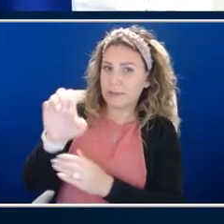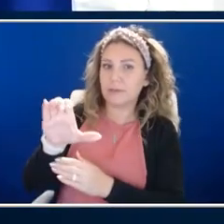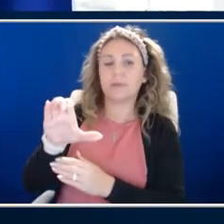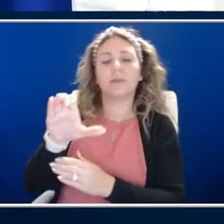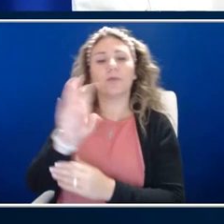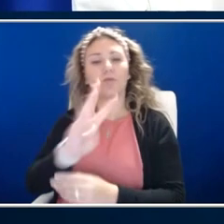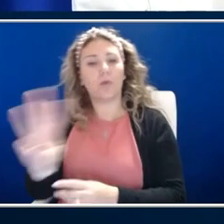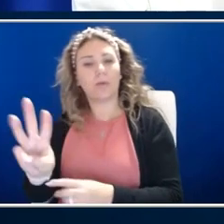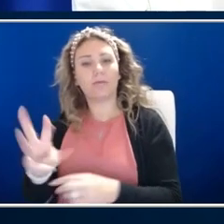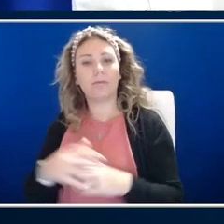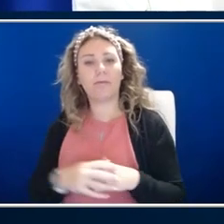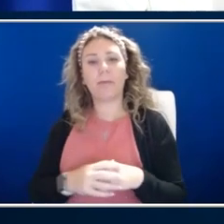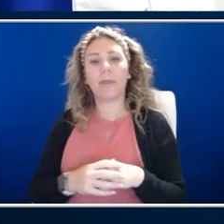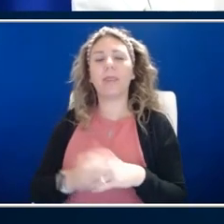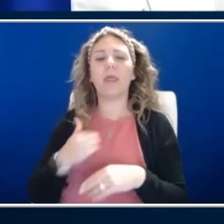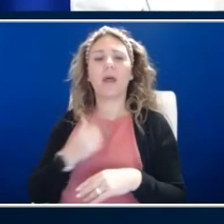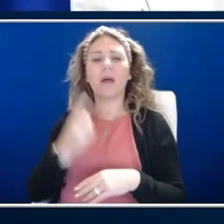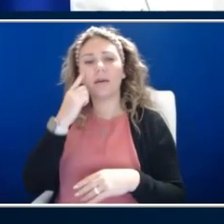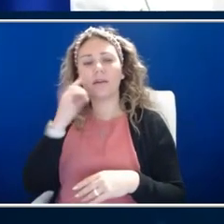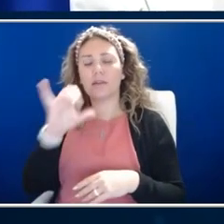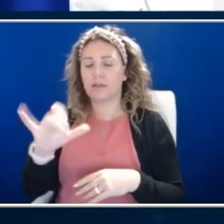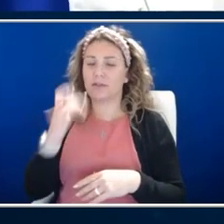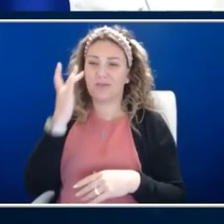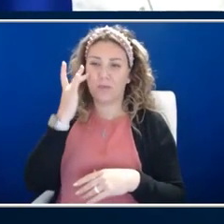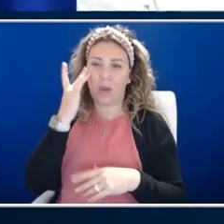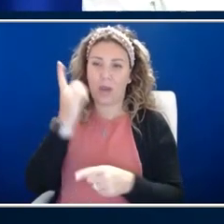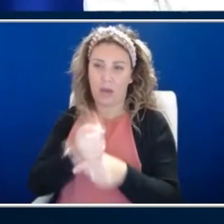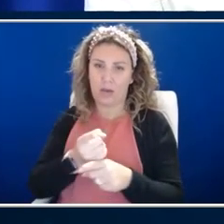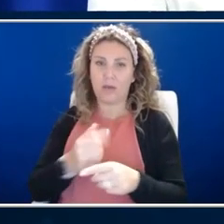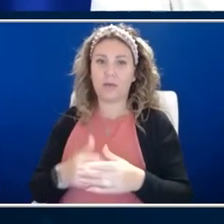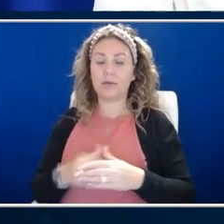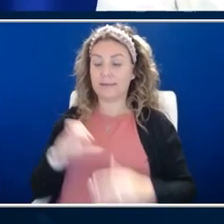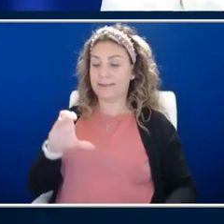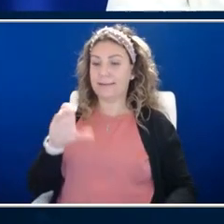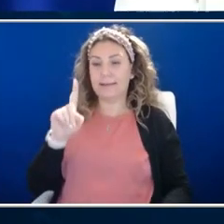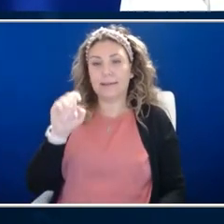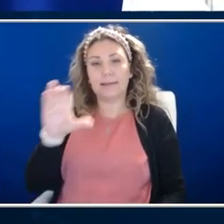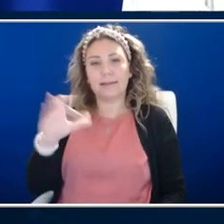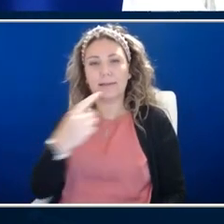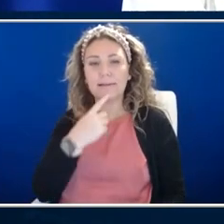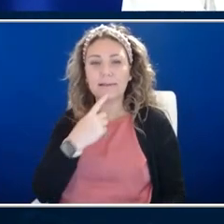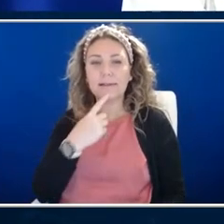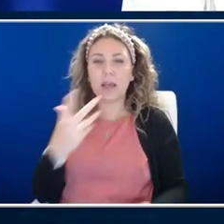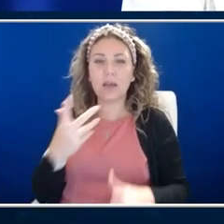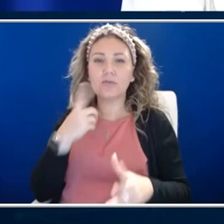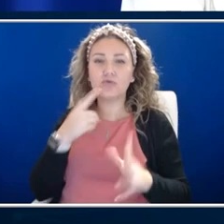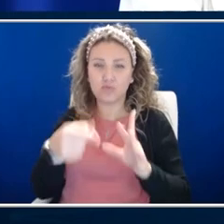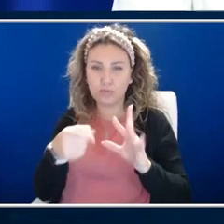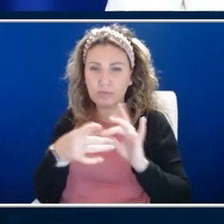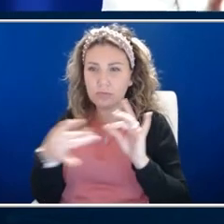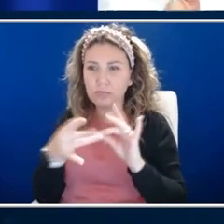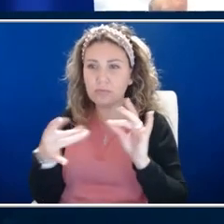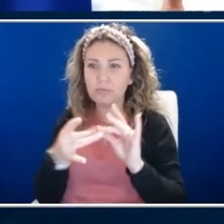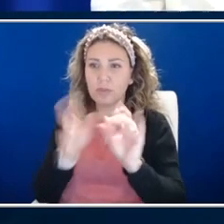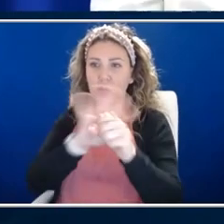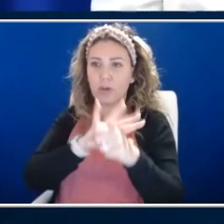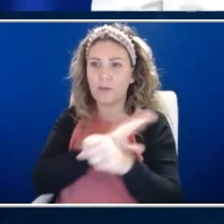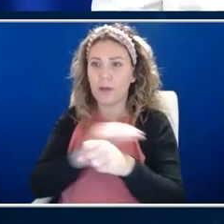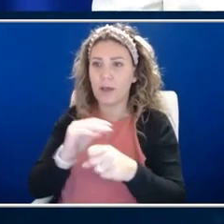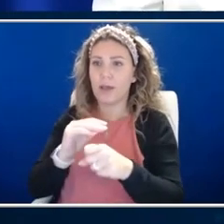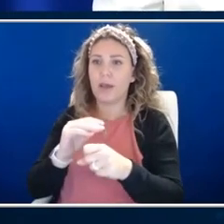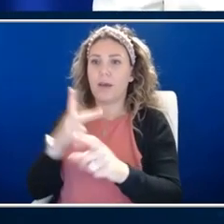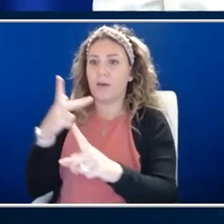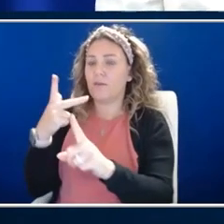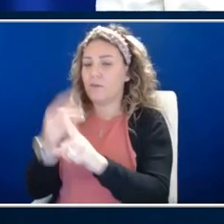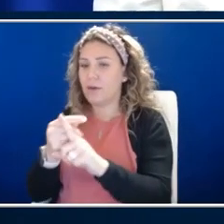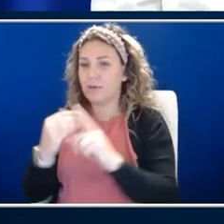and I think that's right. And I think what the CDC is trying to say to you, you pointed this out, COVID and vaccination fatigue. Mm-hmm. Look, if you get back, if